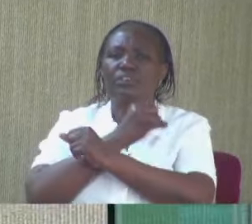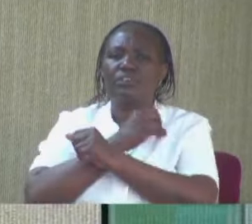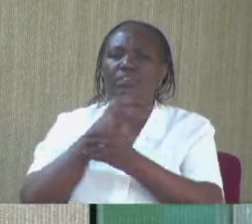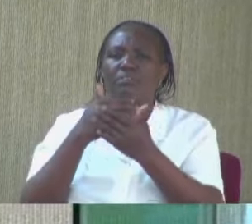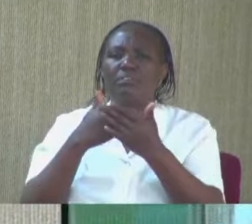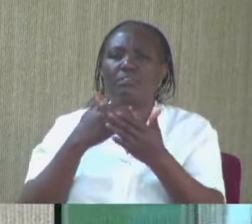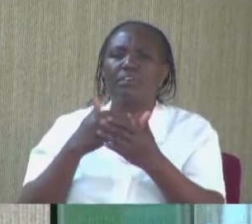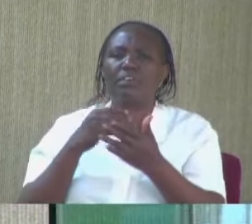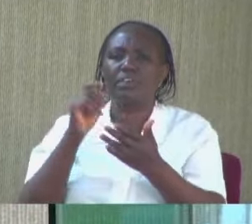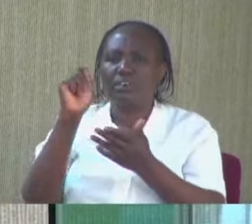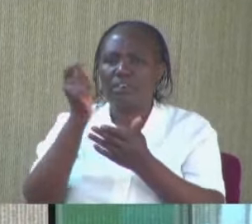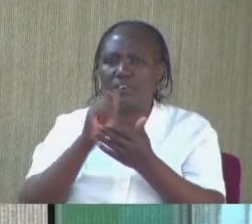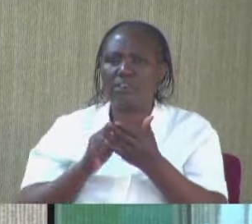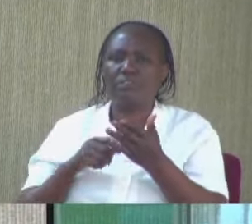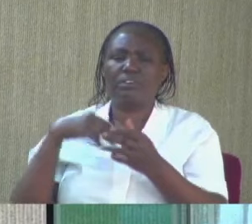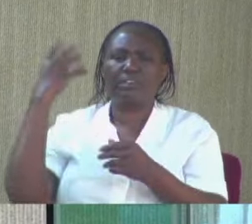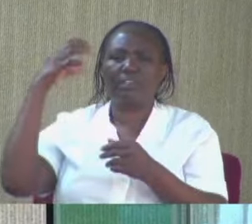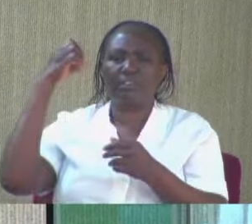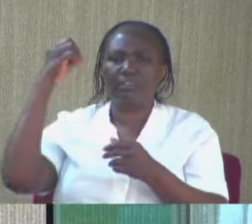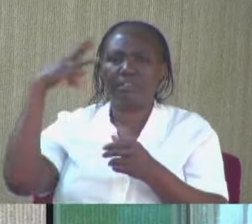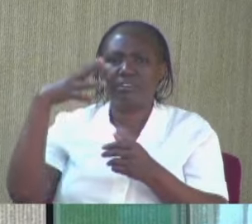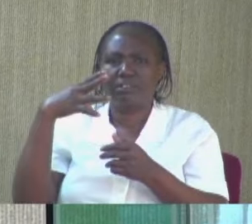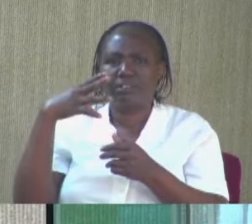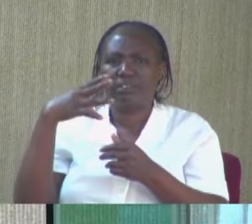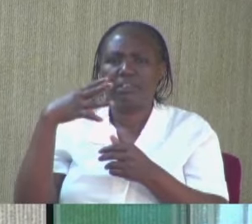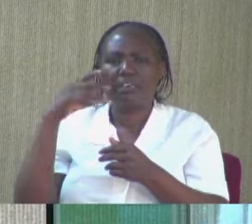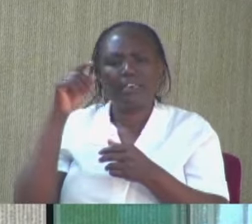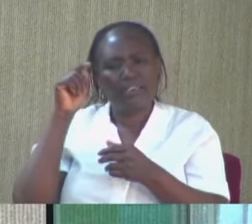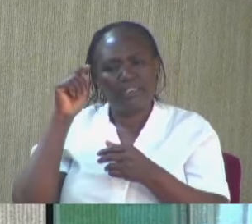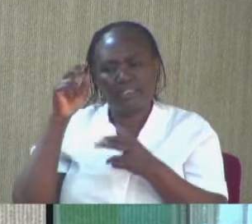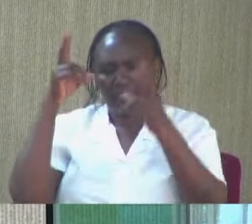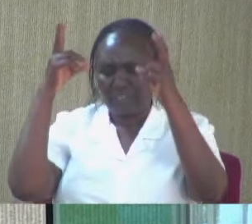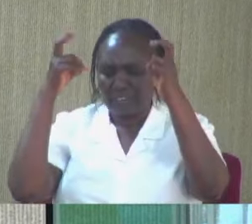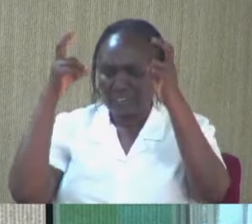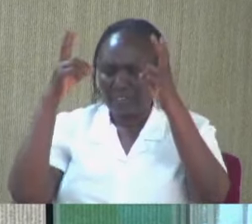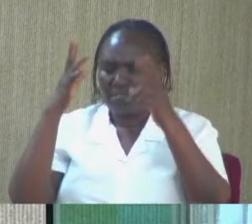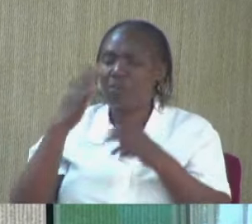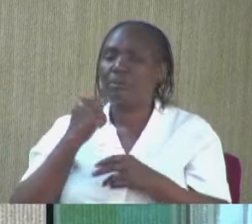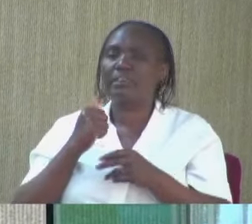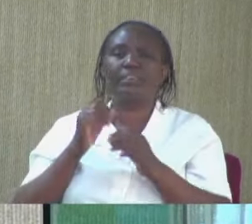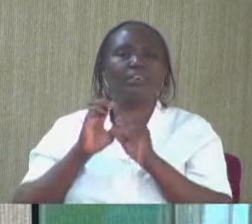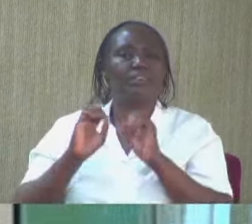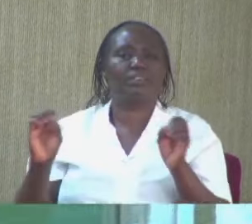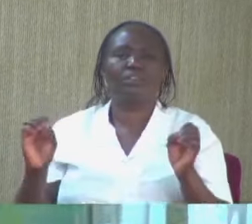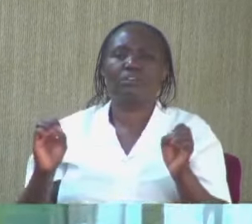though the devil did not want the prophet to write that book. What do you think?